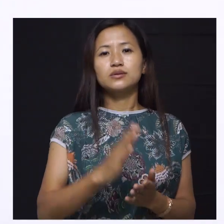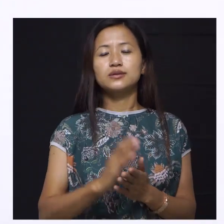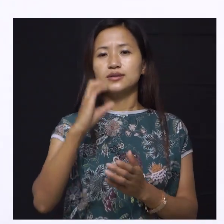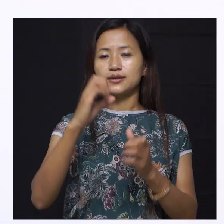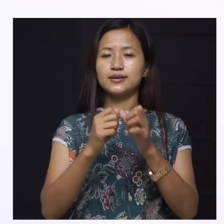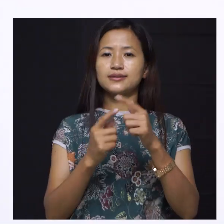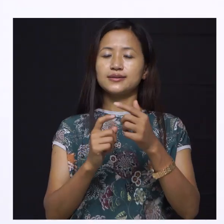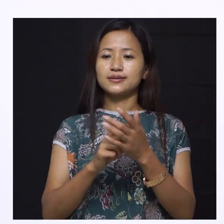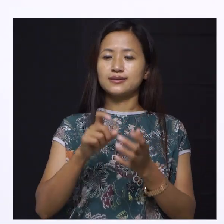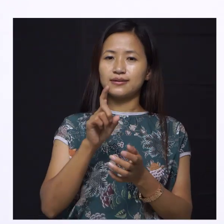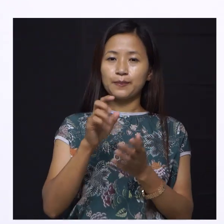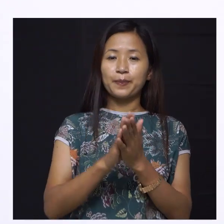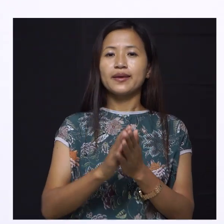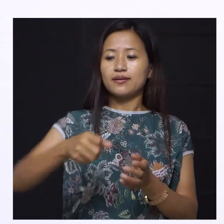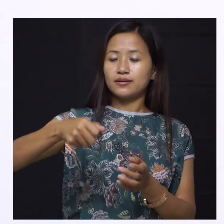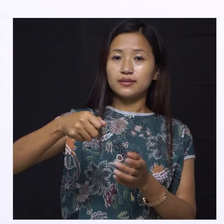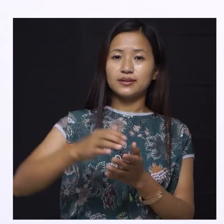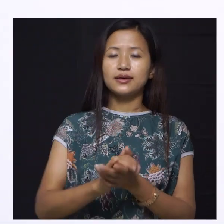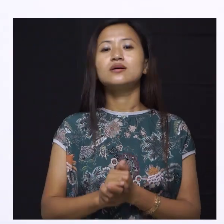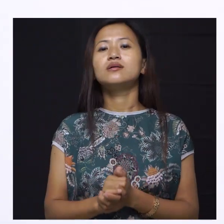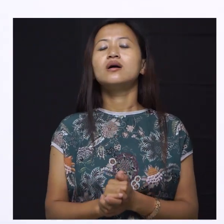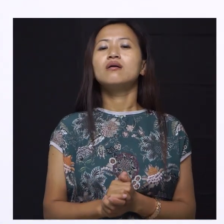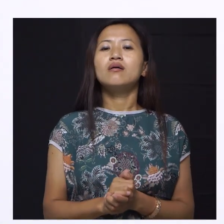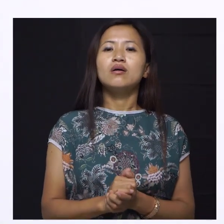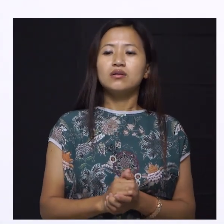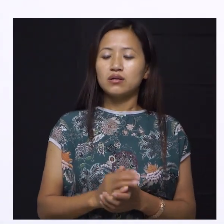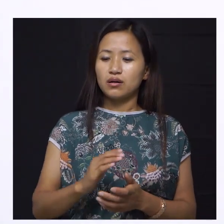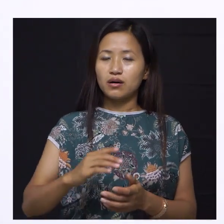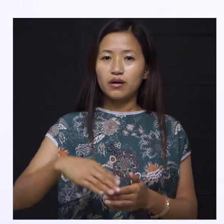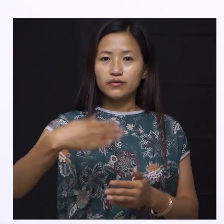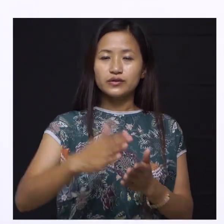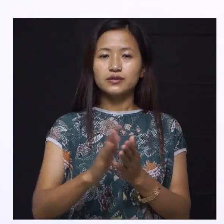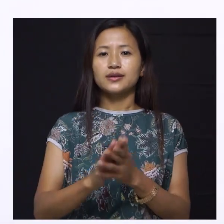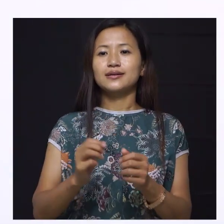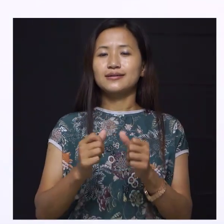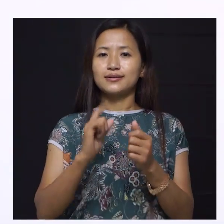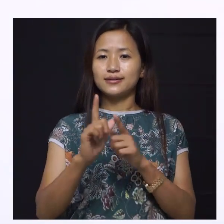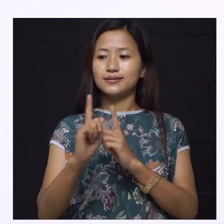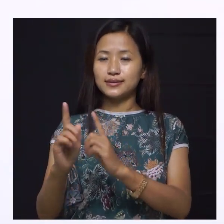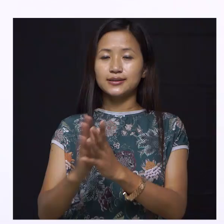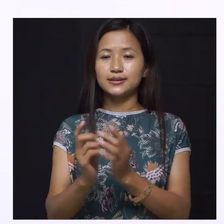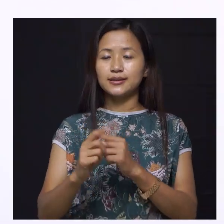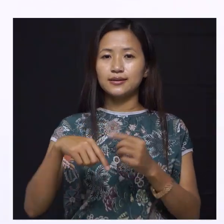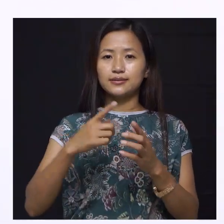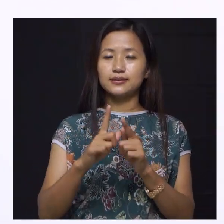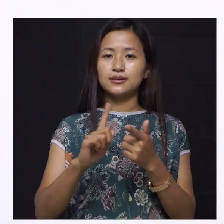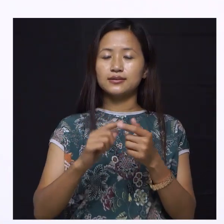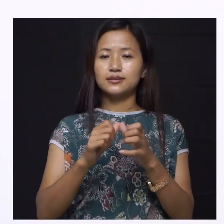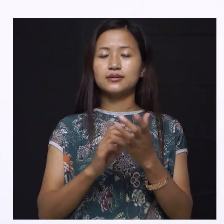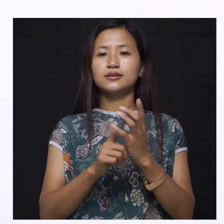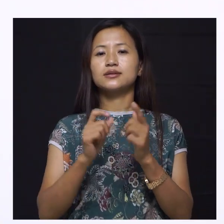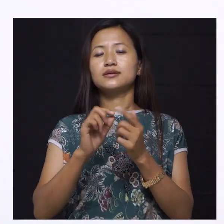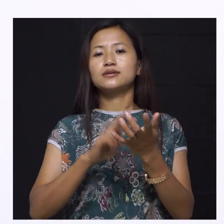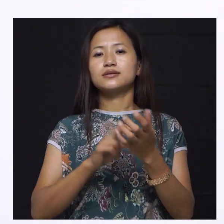Kathleen kneading a cake. You know what is kneading, right? After kneading, you make a dough out of it. I want you to know what